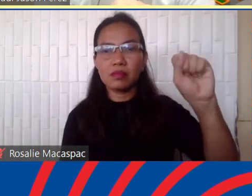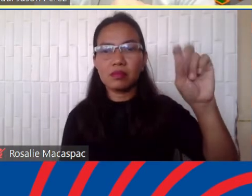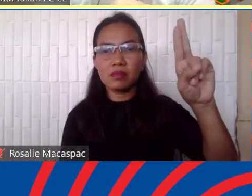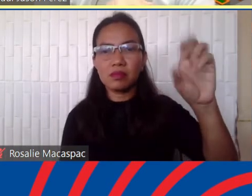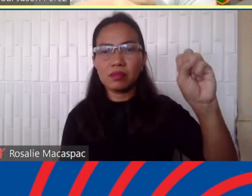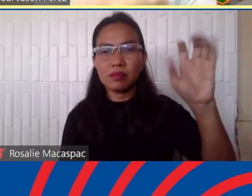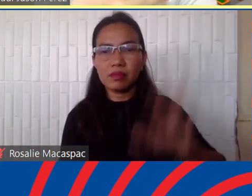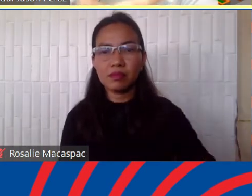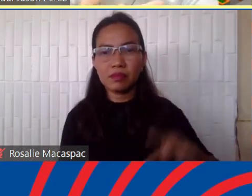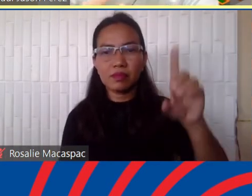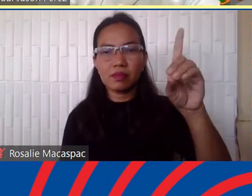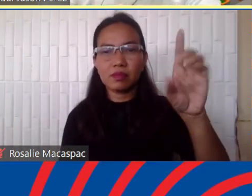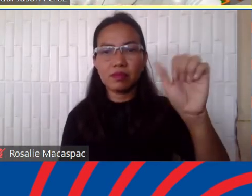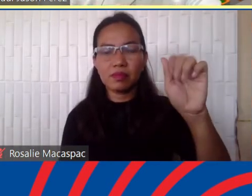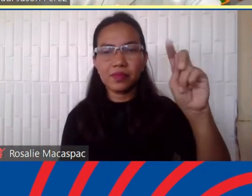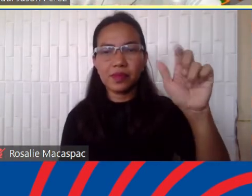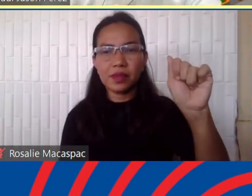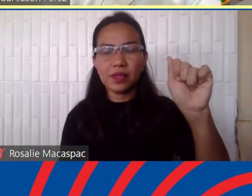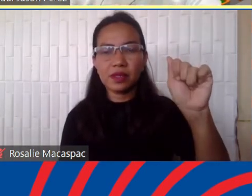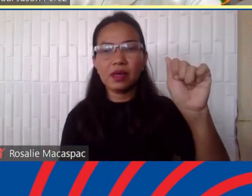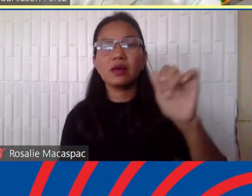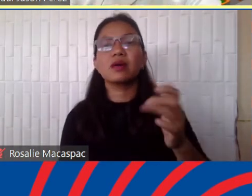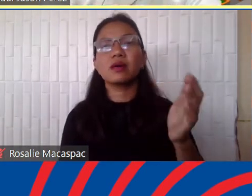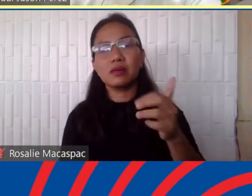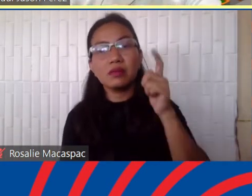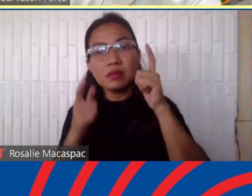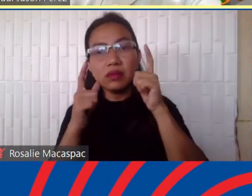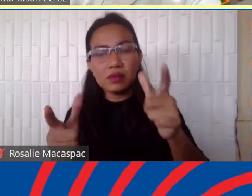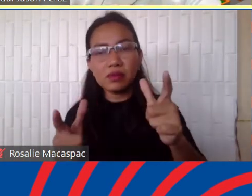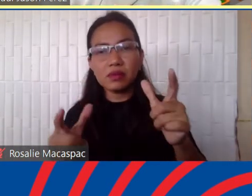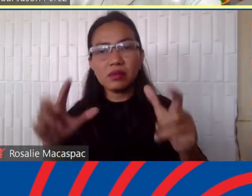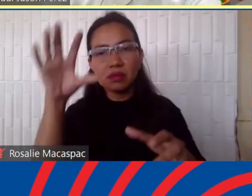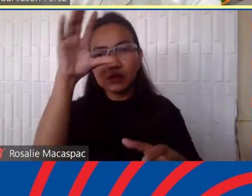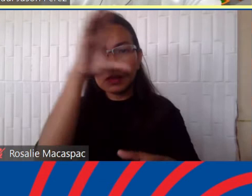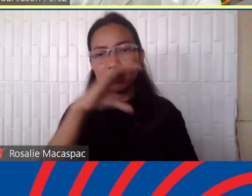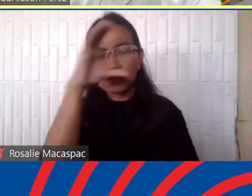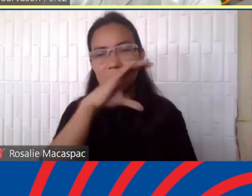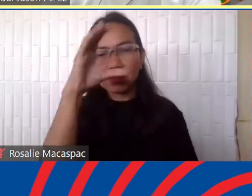data about the Philippines. You can look at the